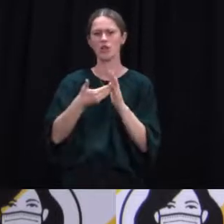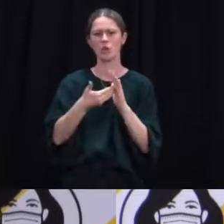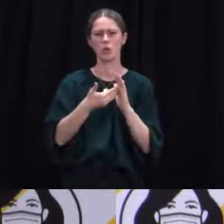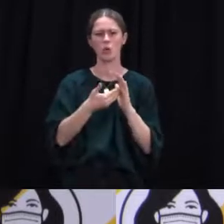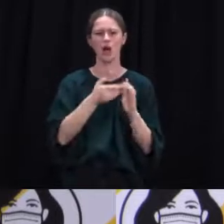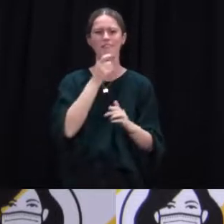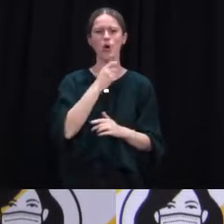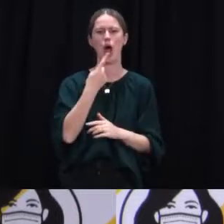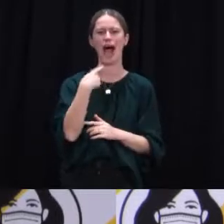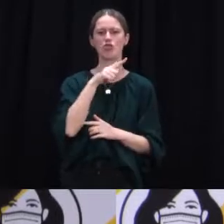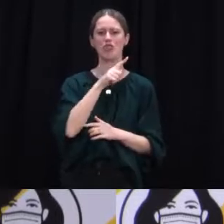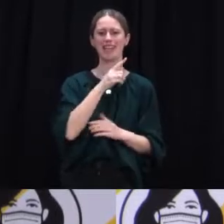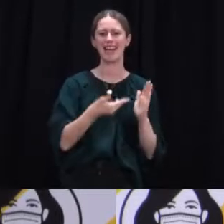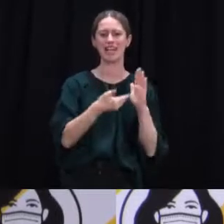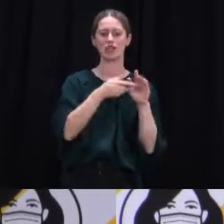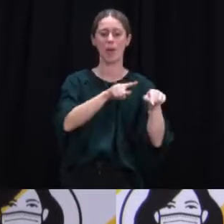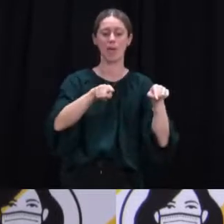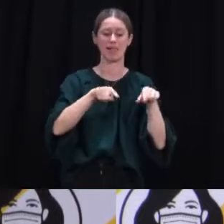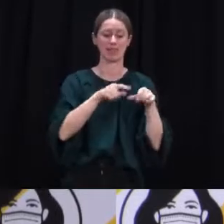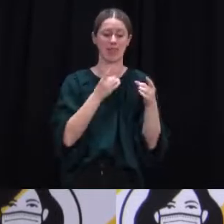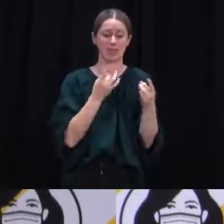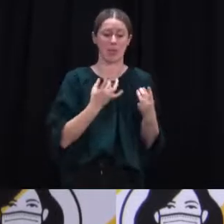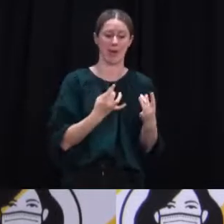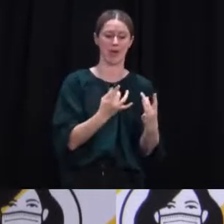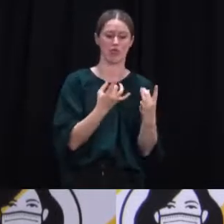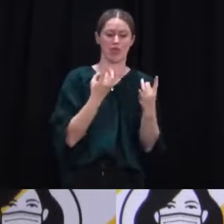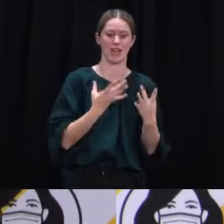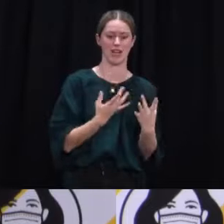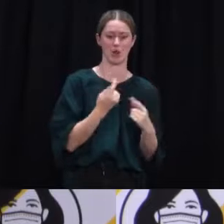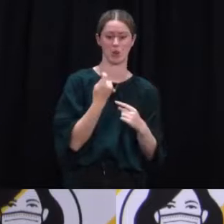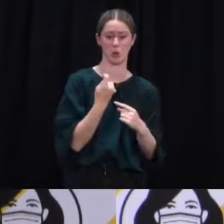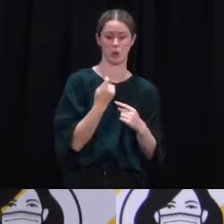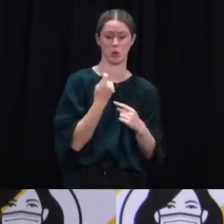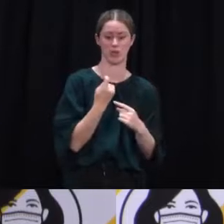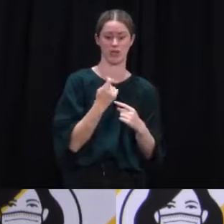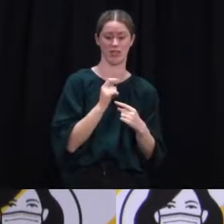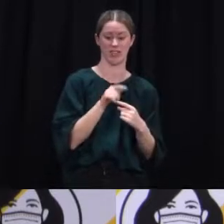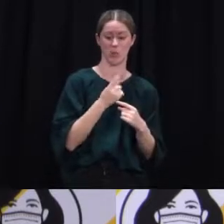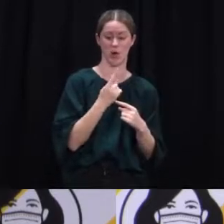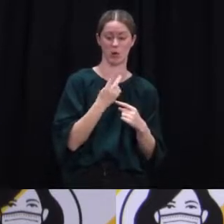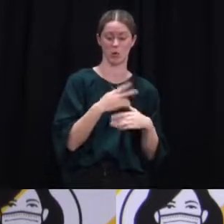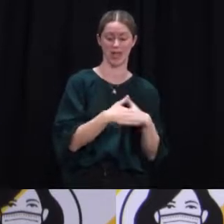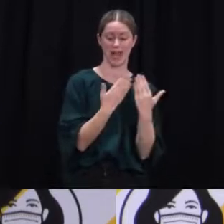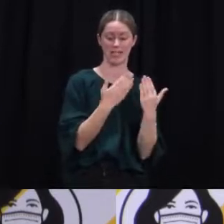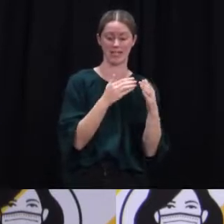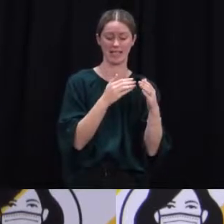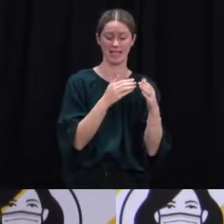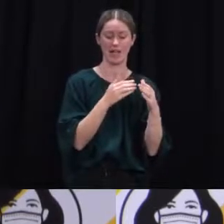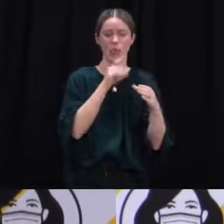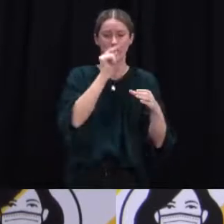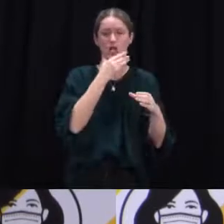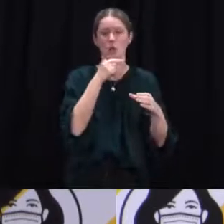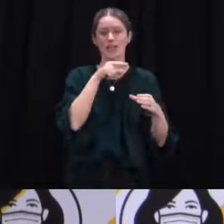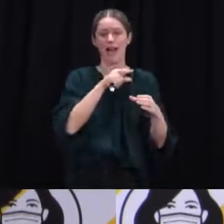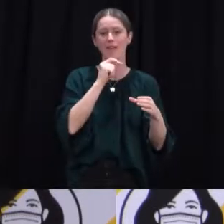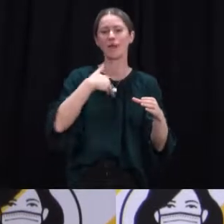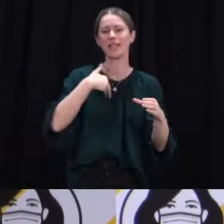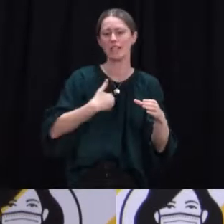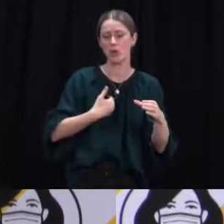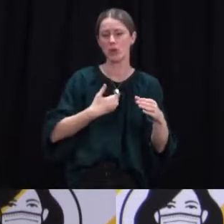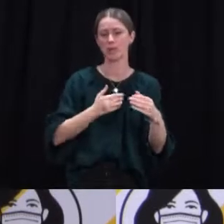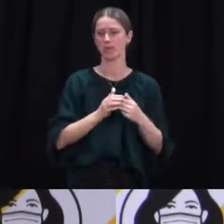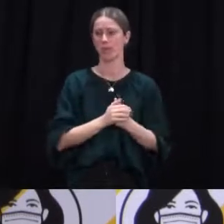the area of primacy at the moment. An additional facility with several hundred extra rooms is being prepared so